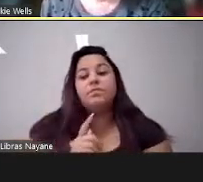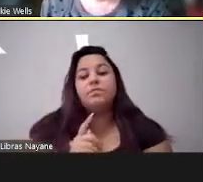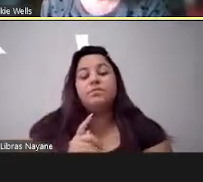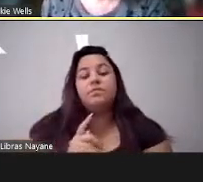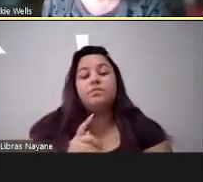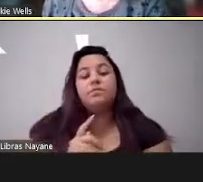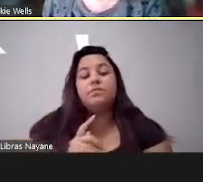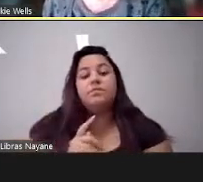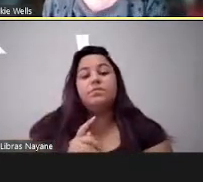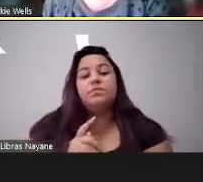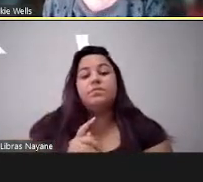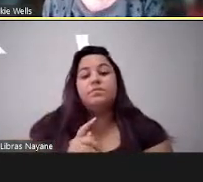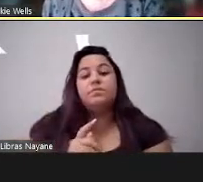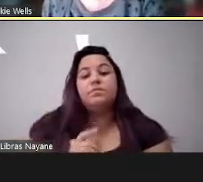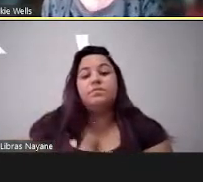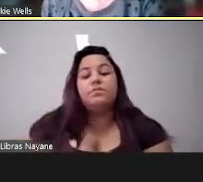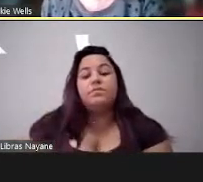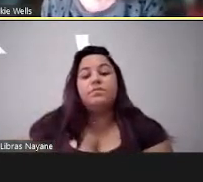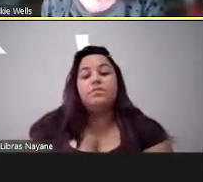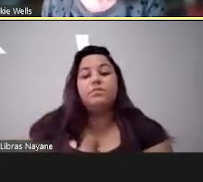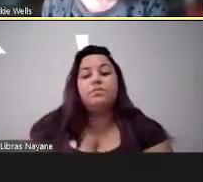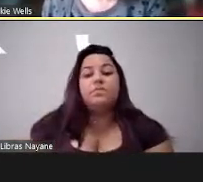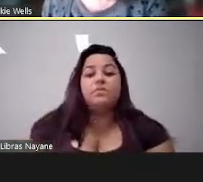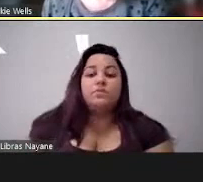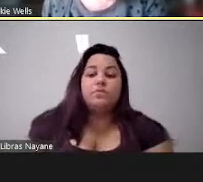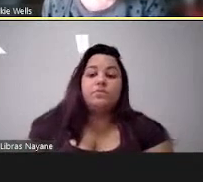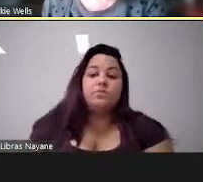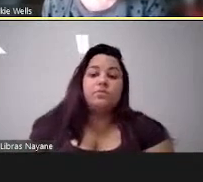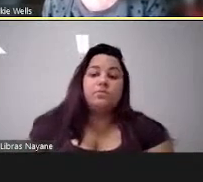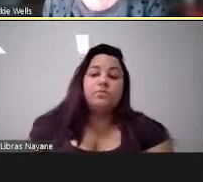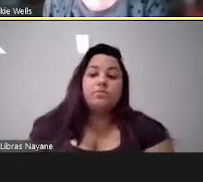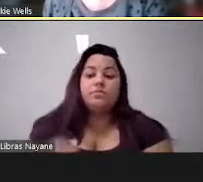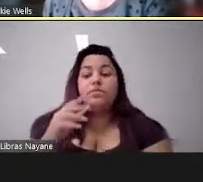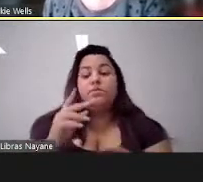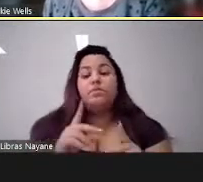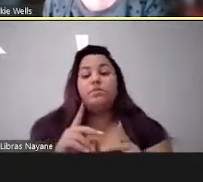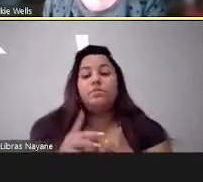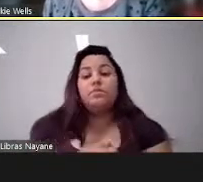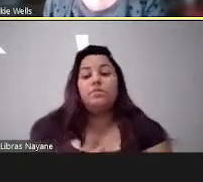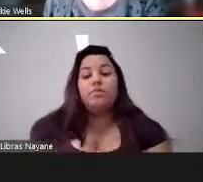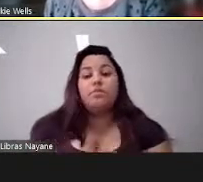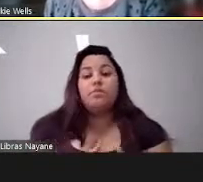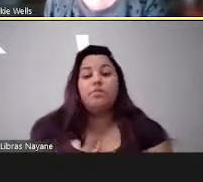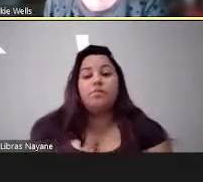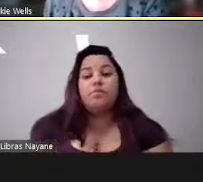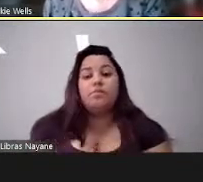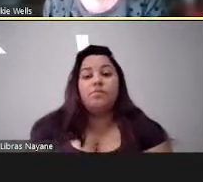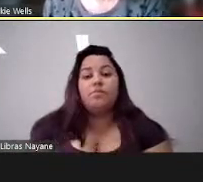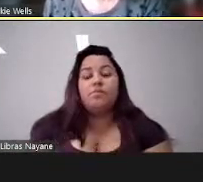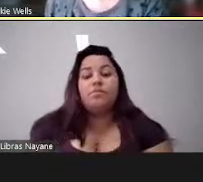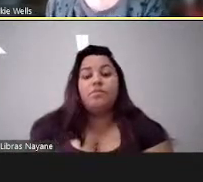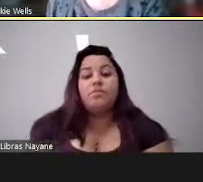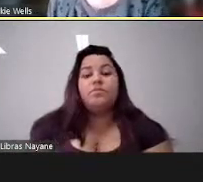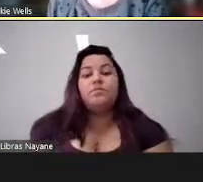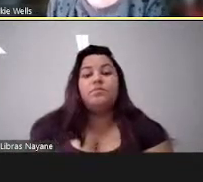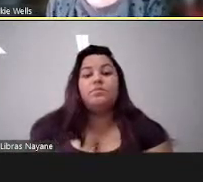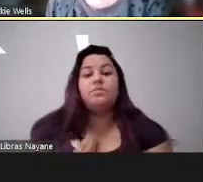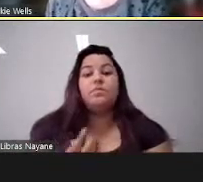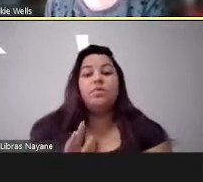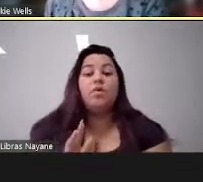albeit that many were introduced for other reasons, and that some of that mitigation doesn't